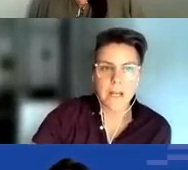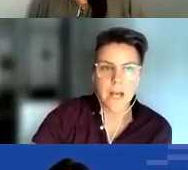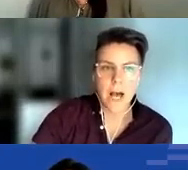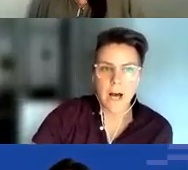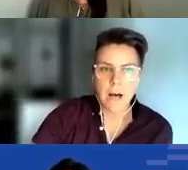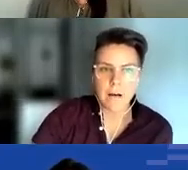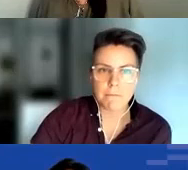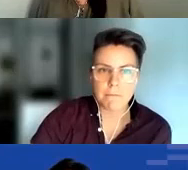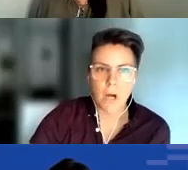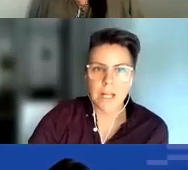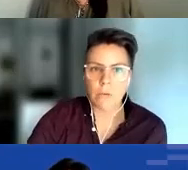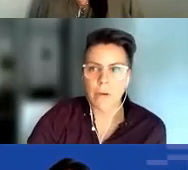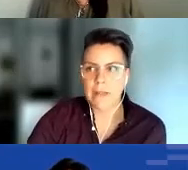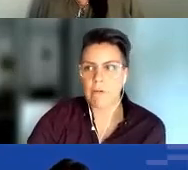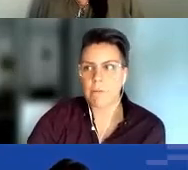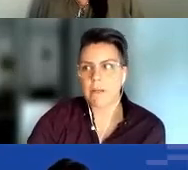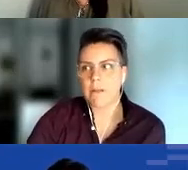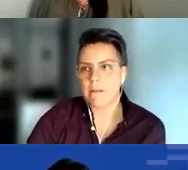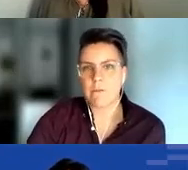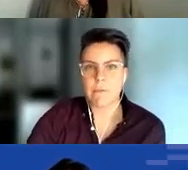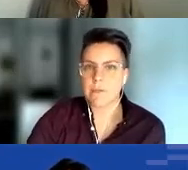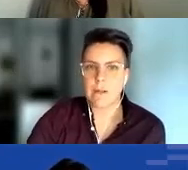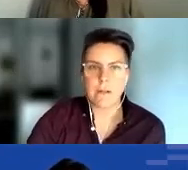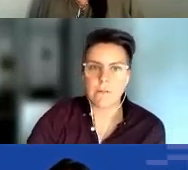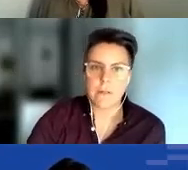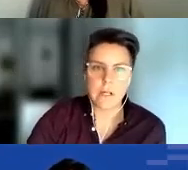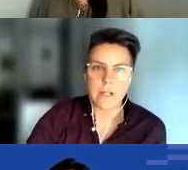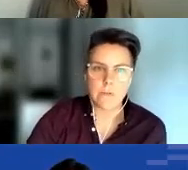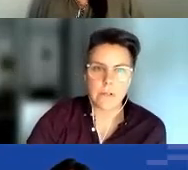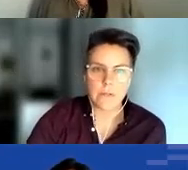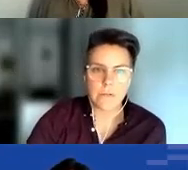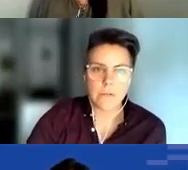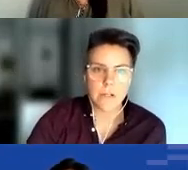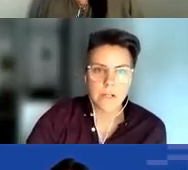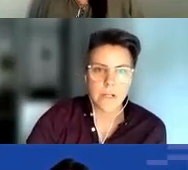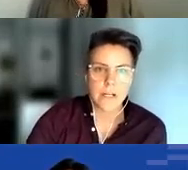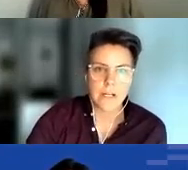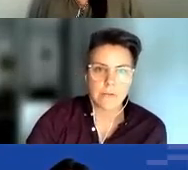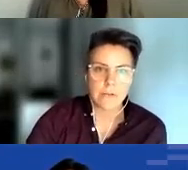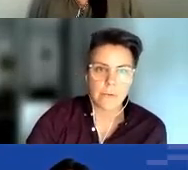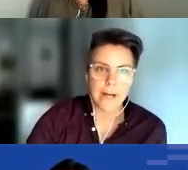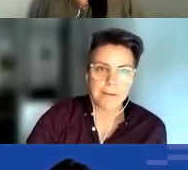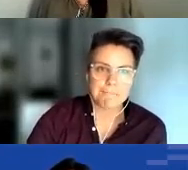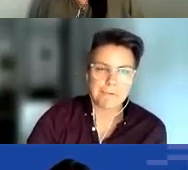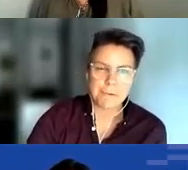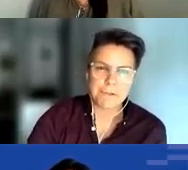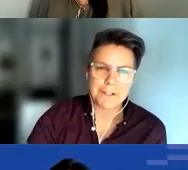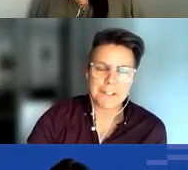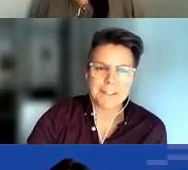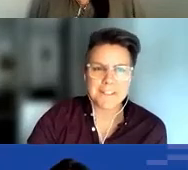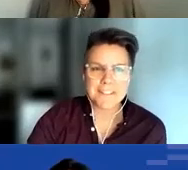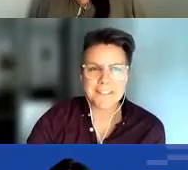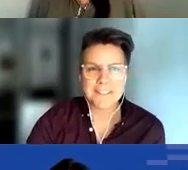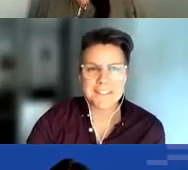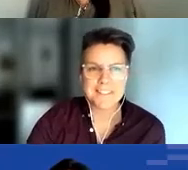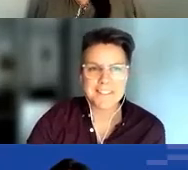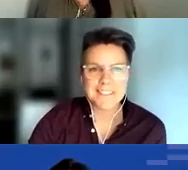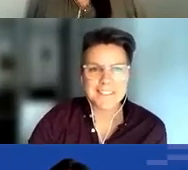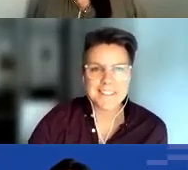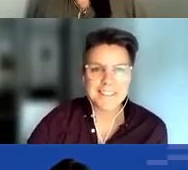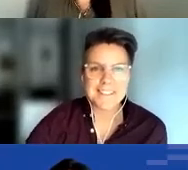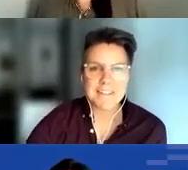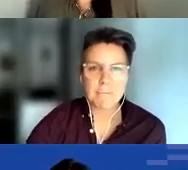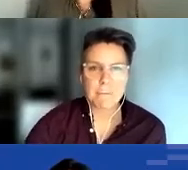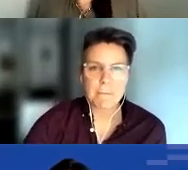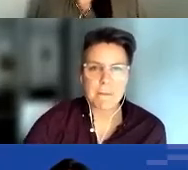not in a way that would be representative in any sort of way, unfortunately. Yeah,